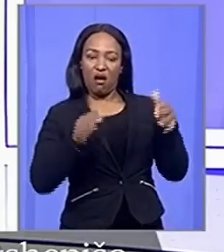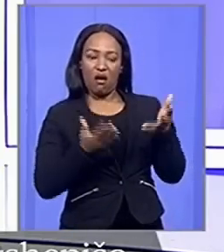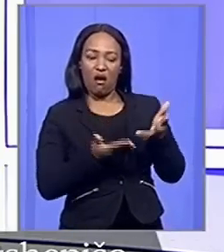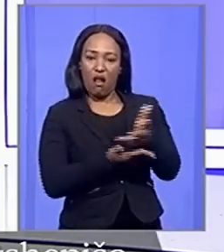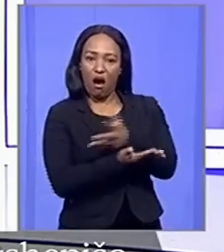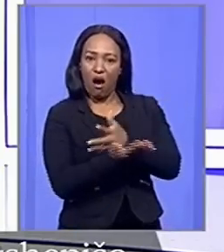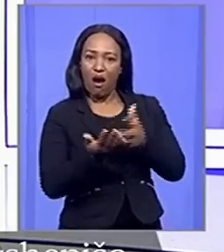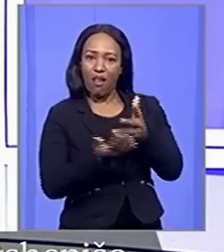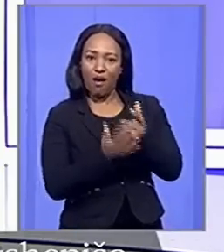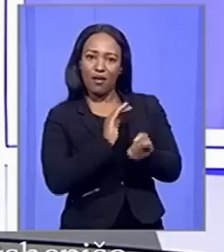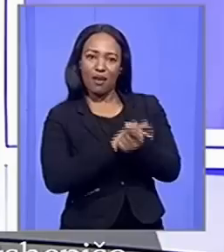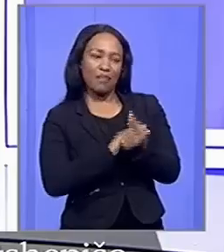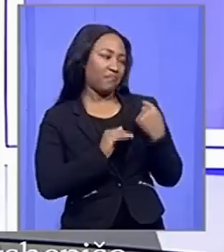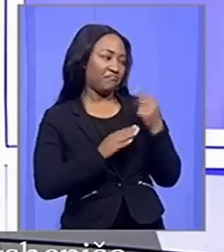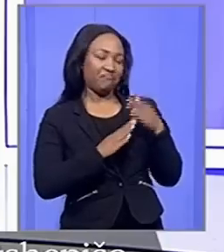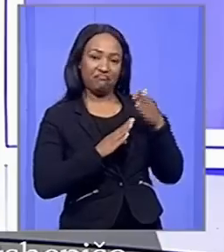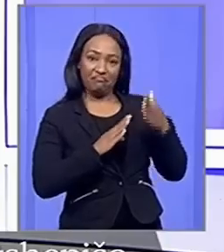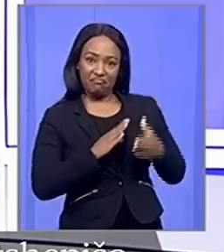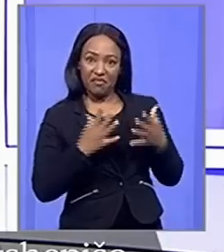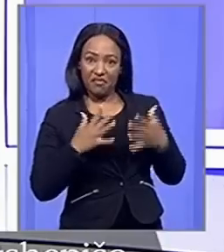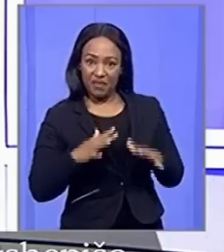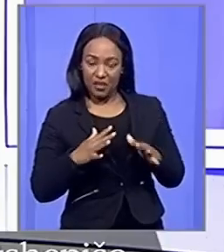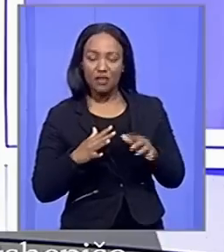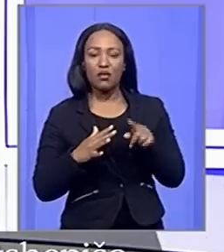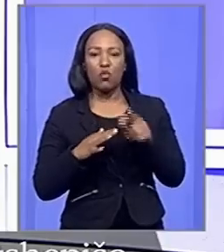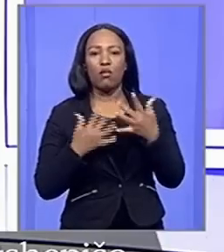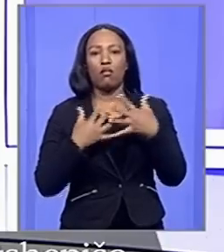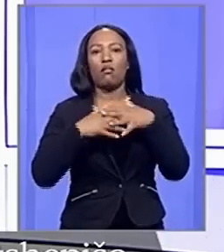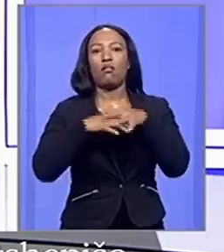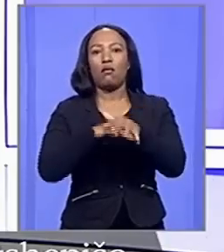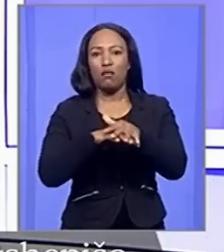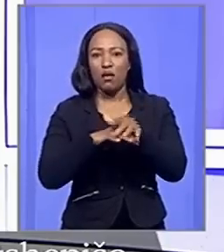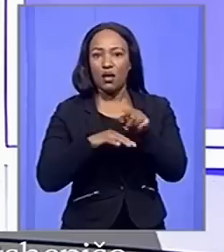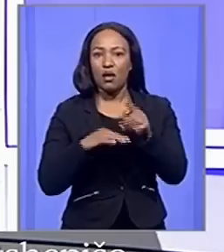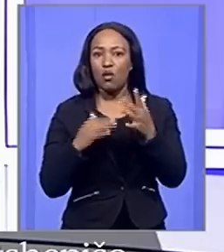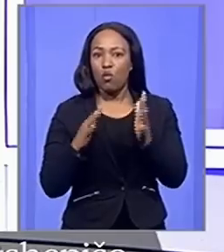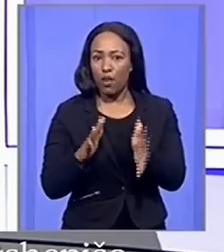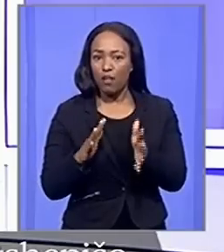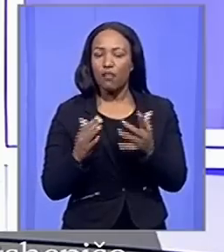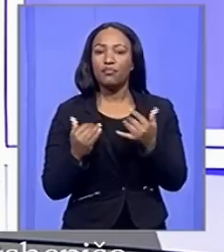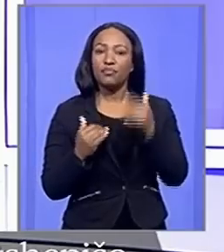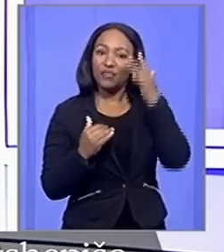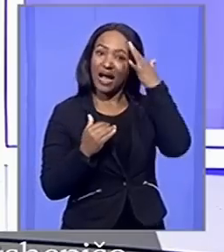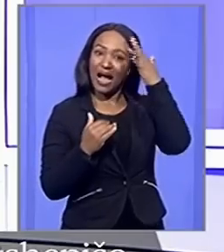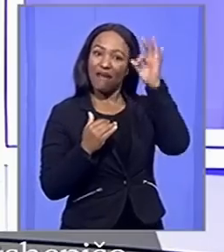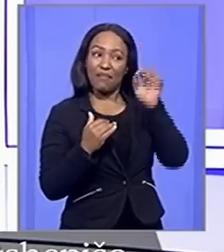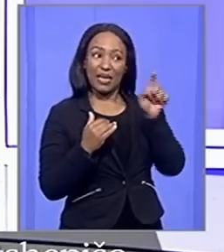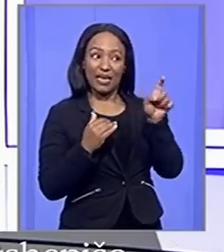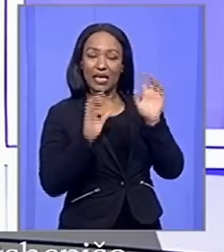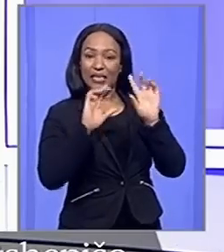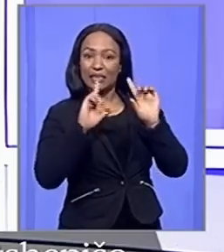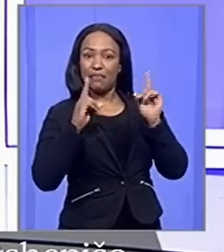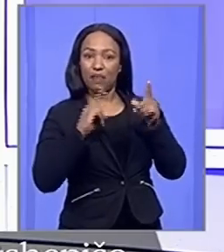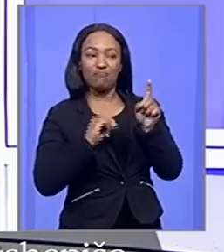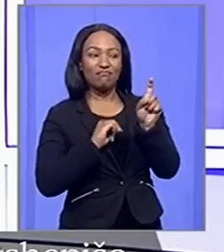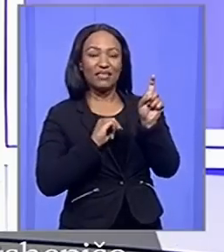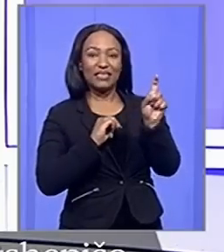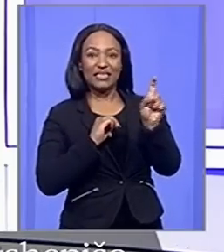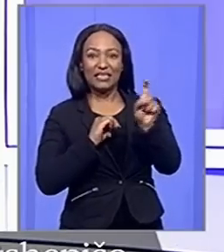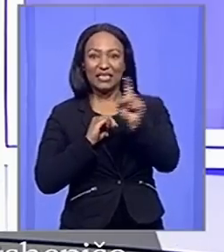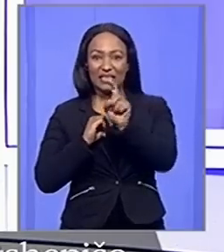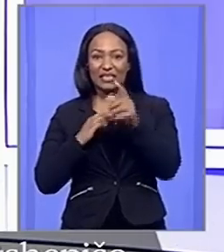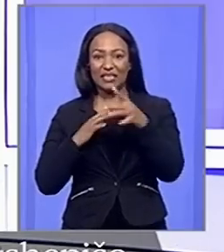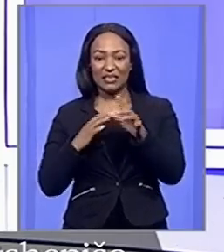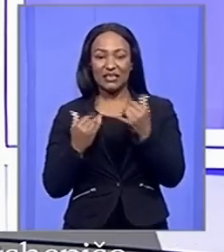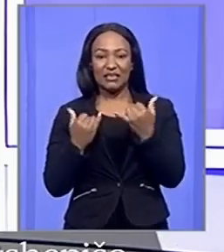beke. Mopresidente o re sengwalwa sa mmušo wa botei bja bosetšhaba se ya go hlahla dikgoro tša mmušo gore dikgoro tšeo goba kere